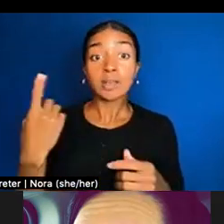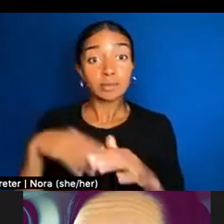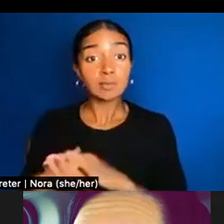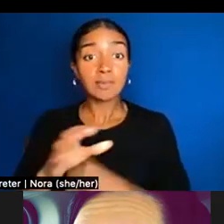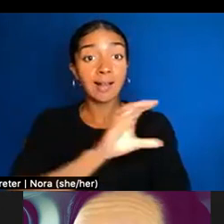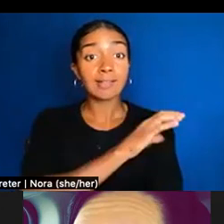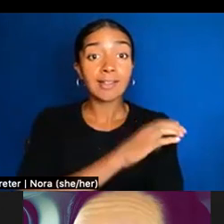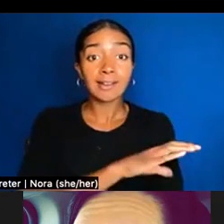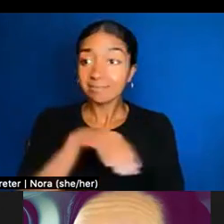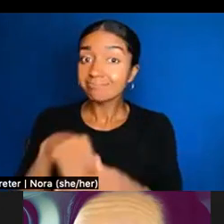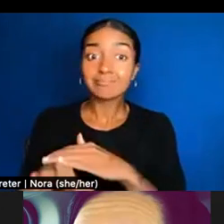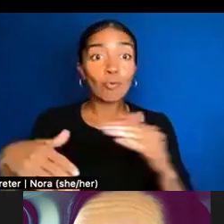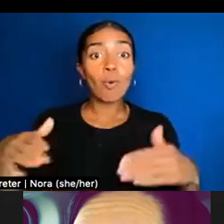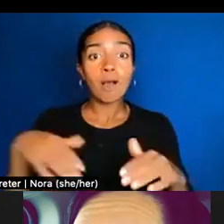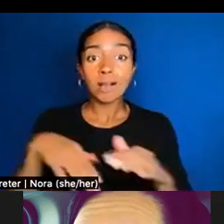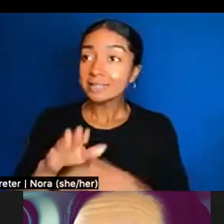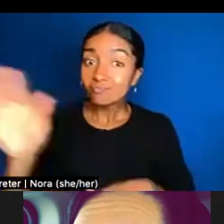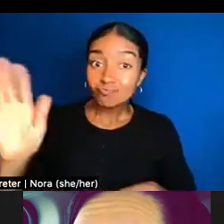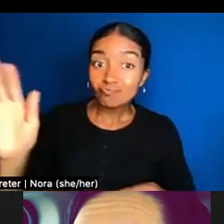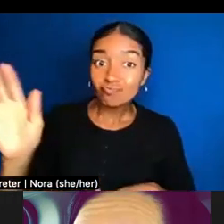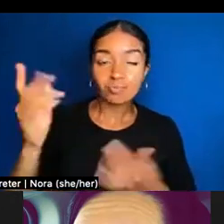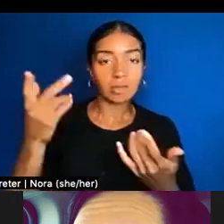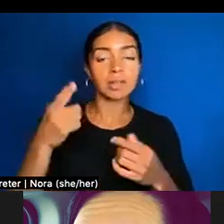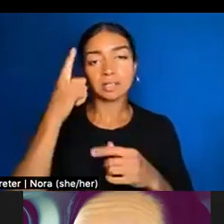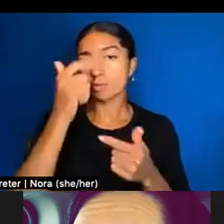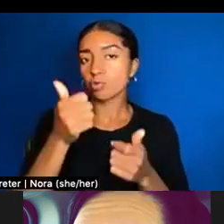so that's going to be up to you how you want to approach that.